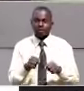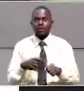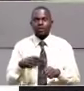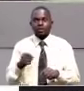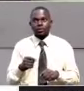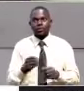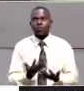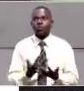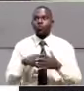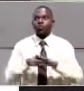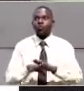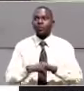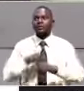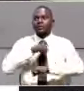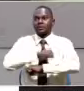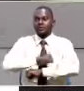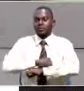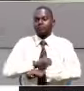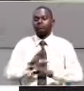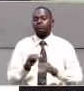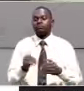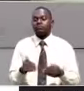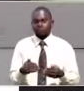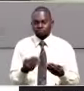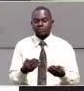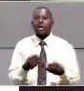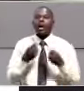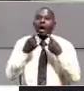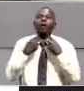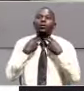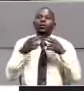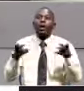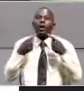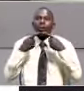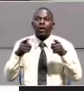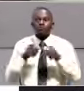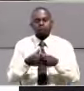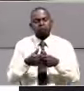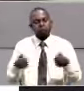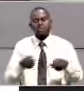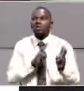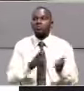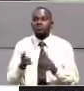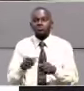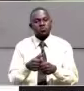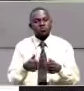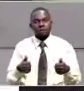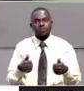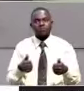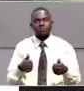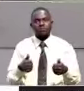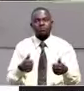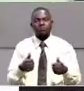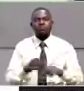to streamline schools, everything will be normal, their pronunciation will be normal, hearing will be very normal. Okay.